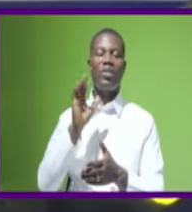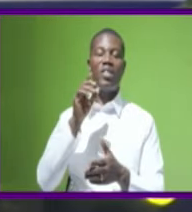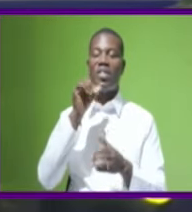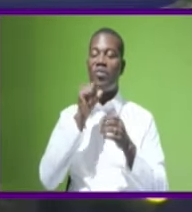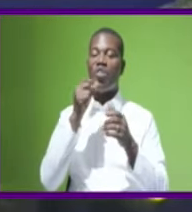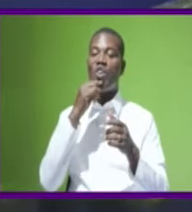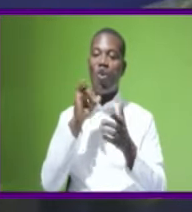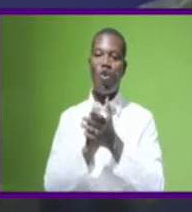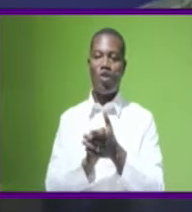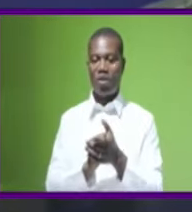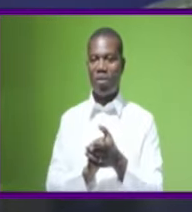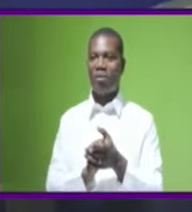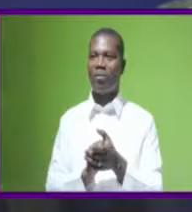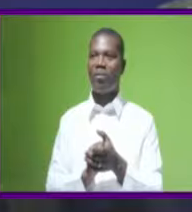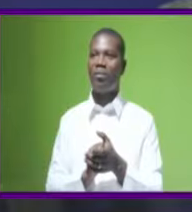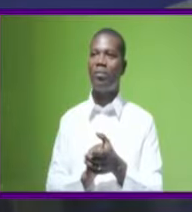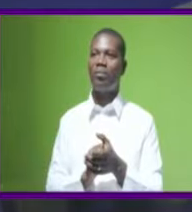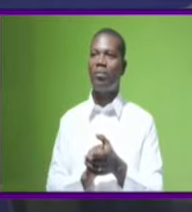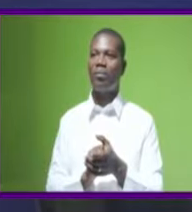Other than that,